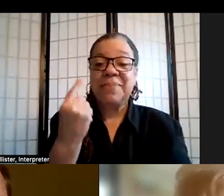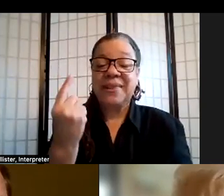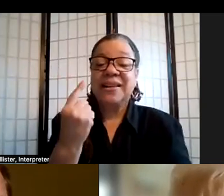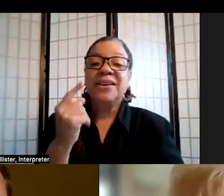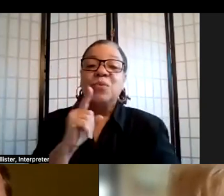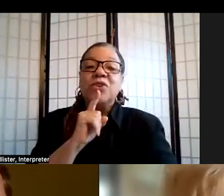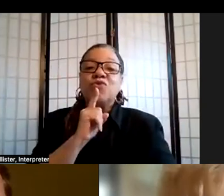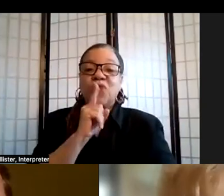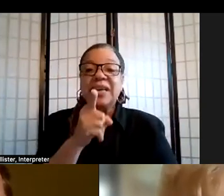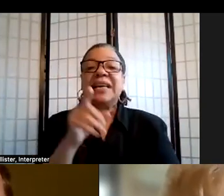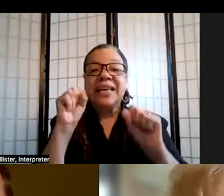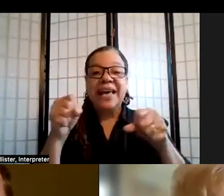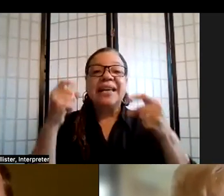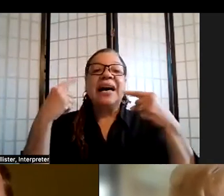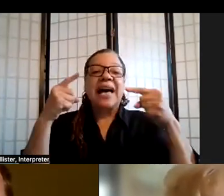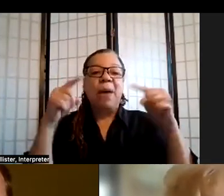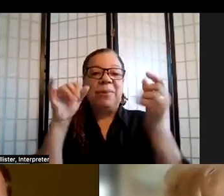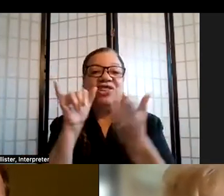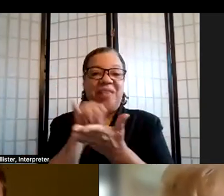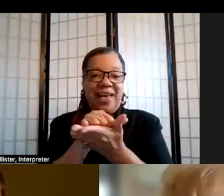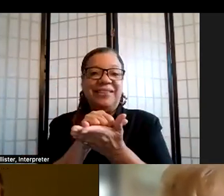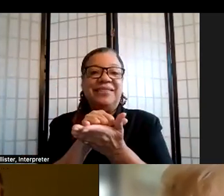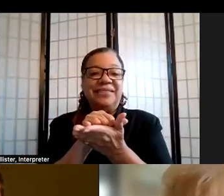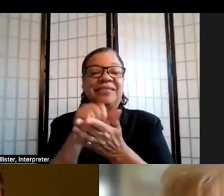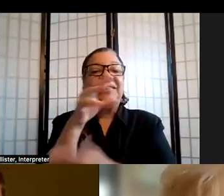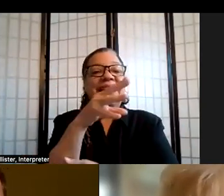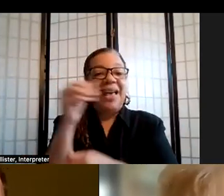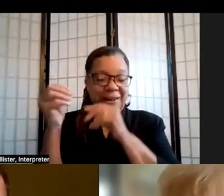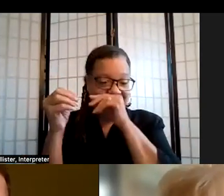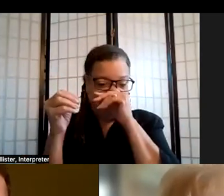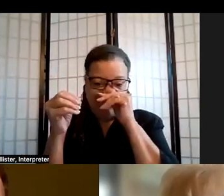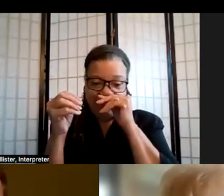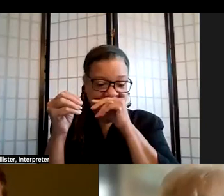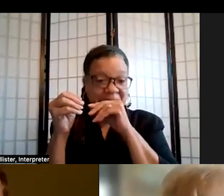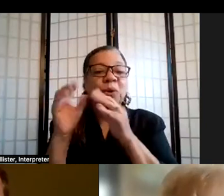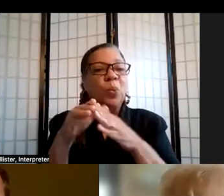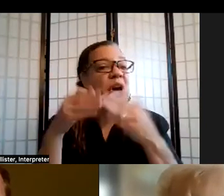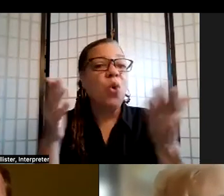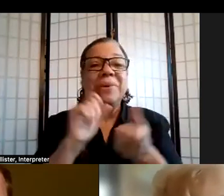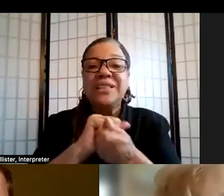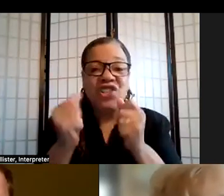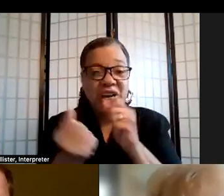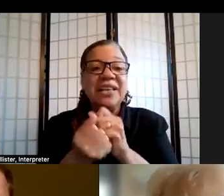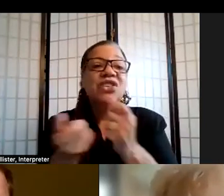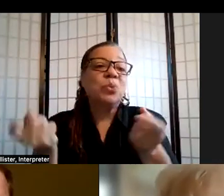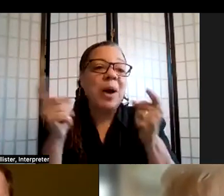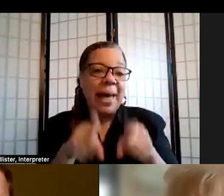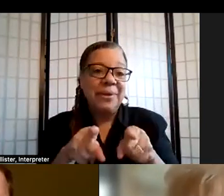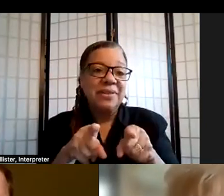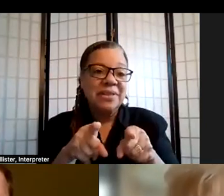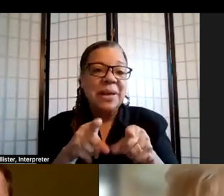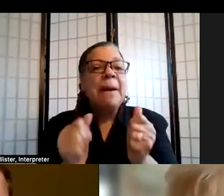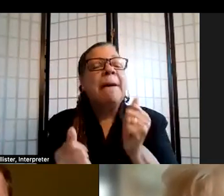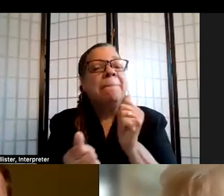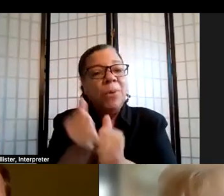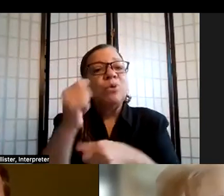our realm of accomplishing. And with all things, you know, change is inevitable. And I think mostly we do know how